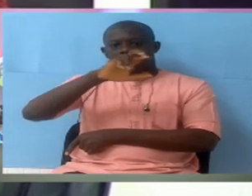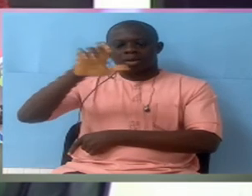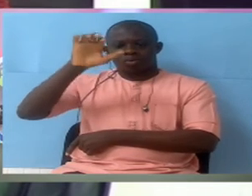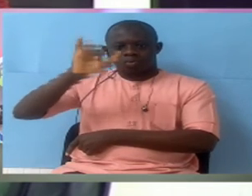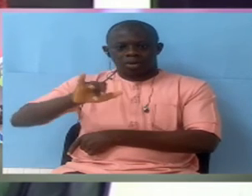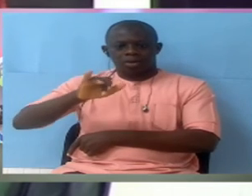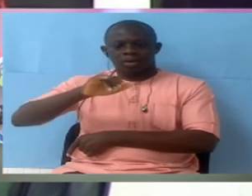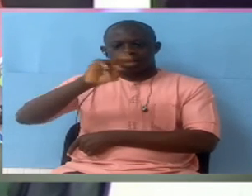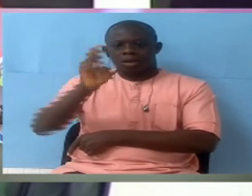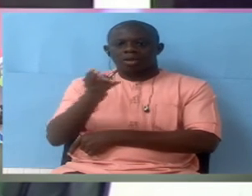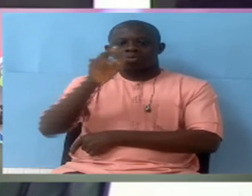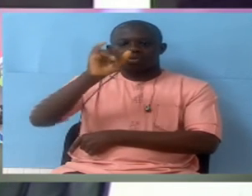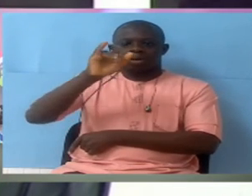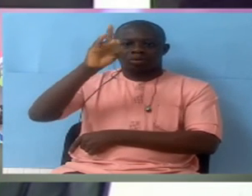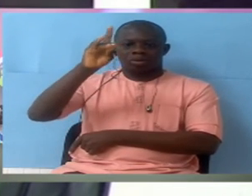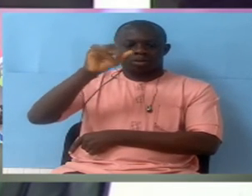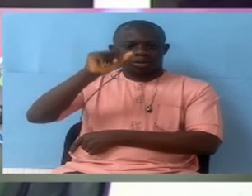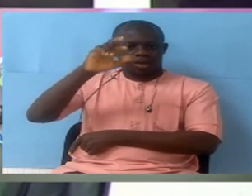Haidara.